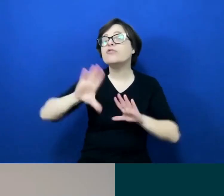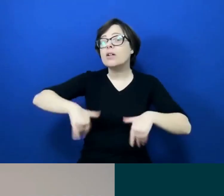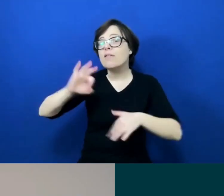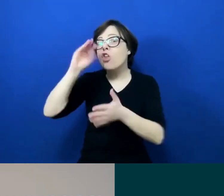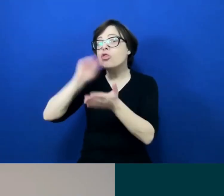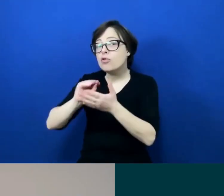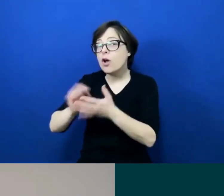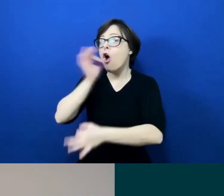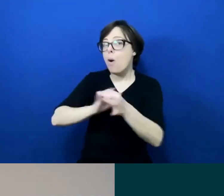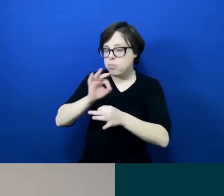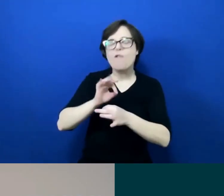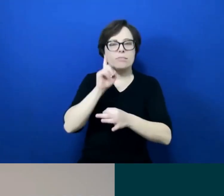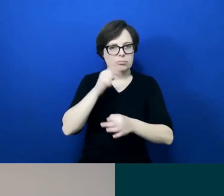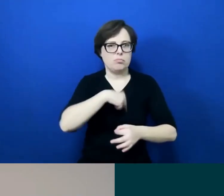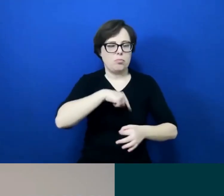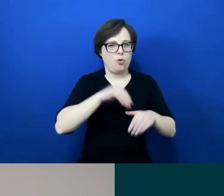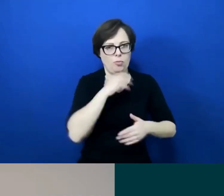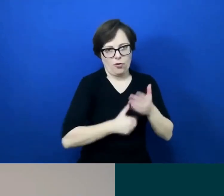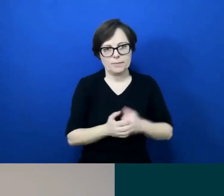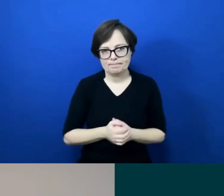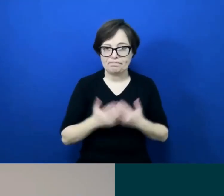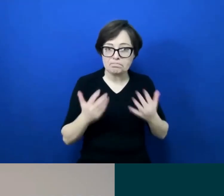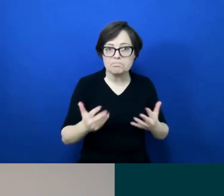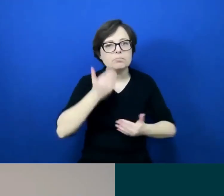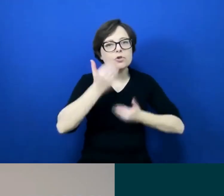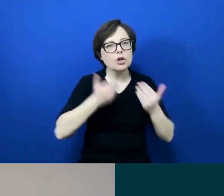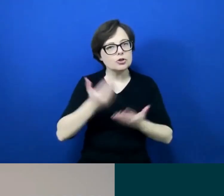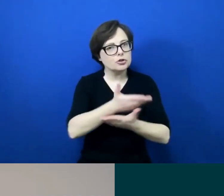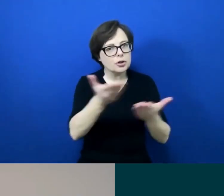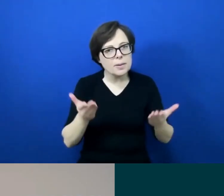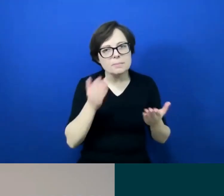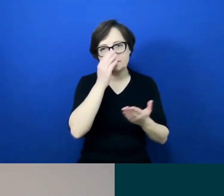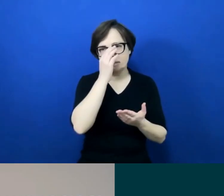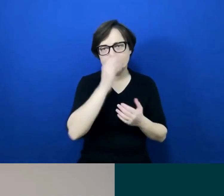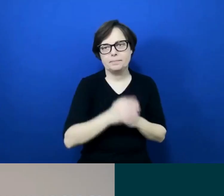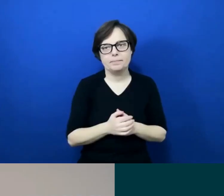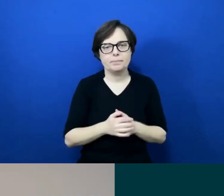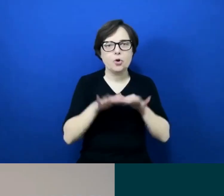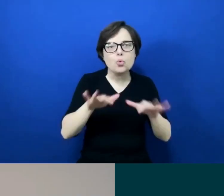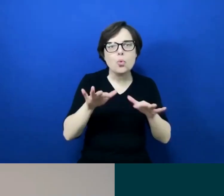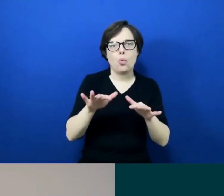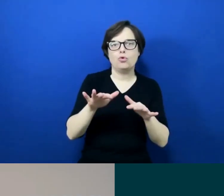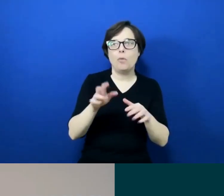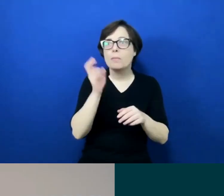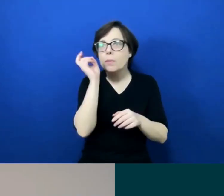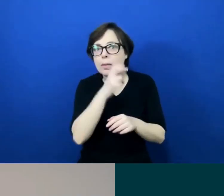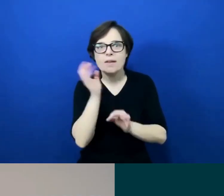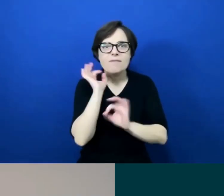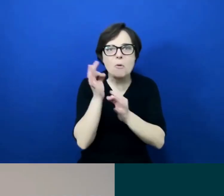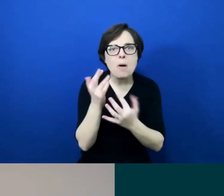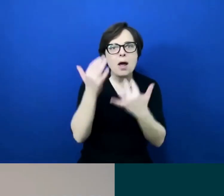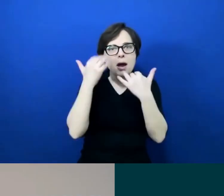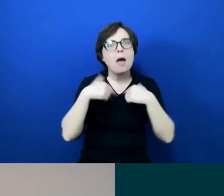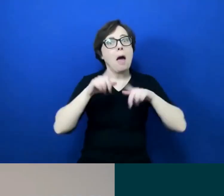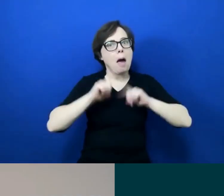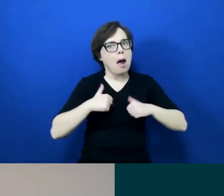field will be of particular usefulness for us. I'd like to wish everyone a lot of impulse